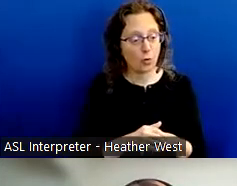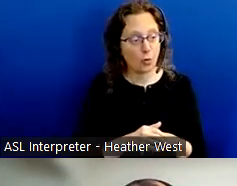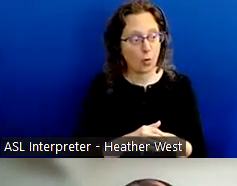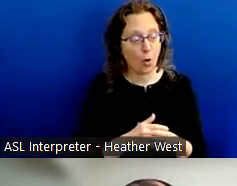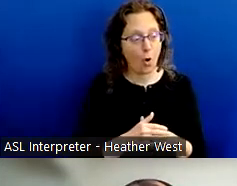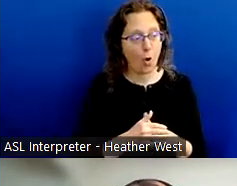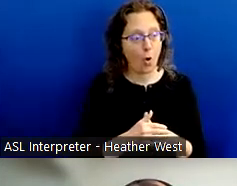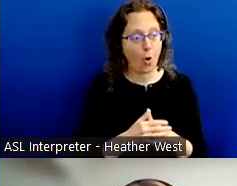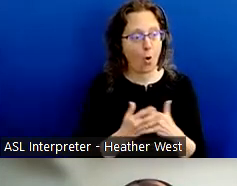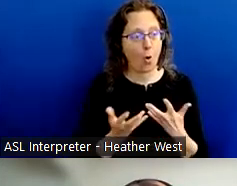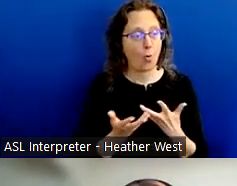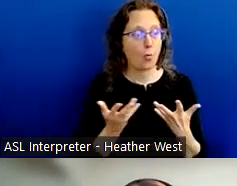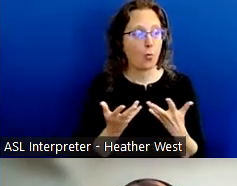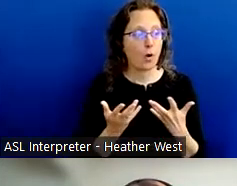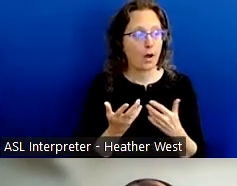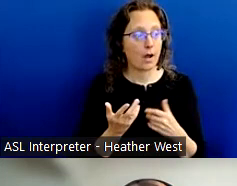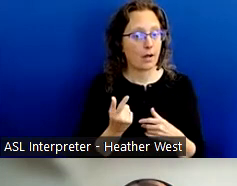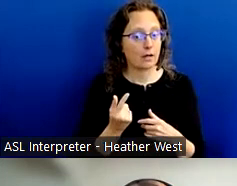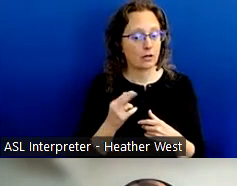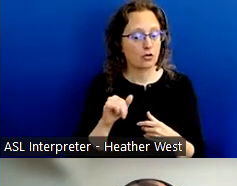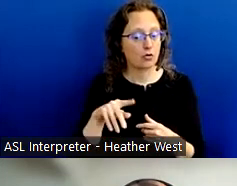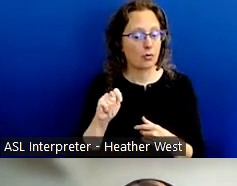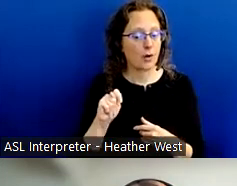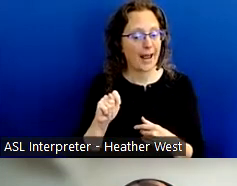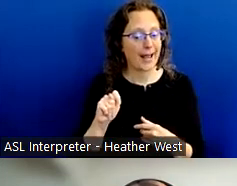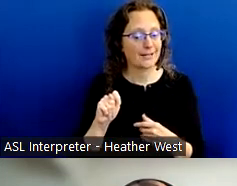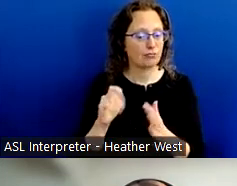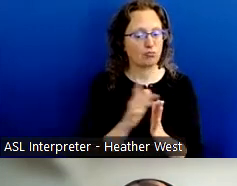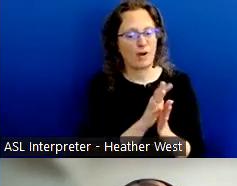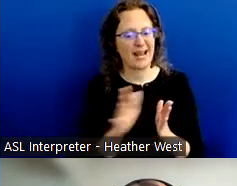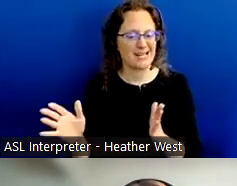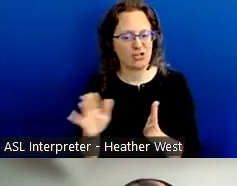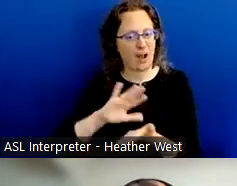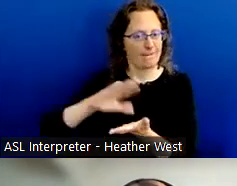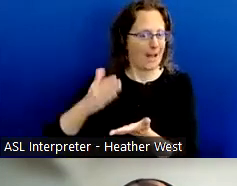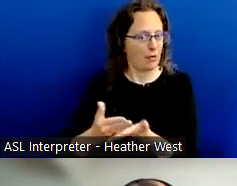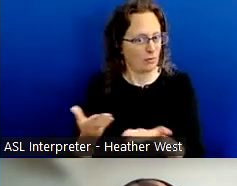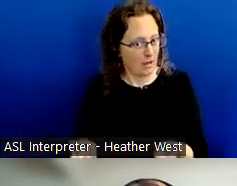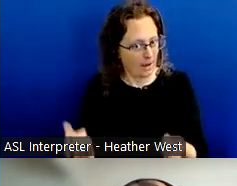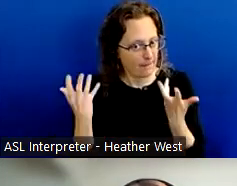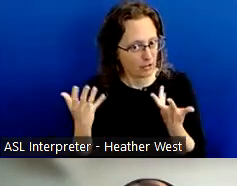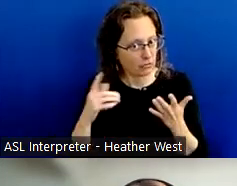what is the grant size range, I guess, expected?